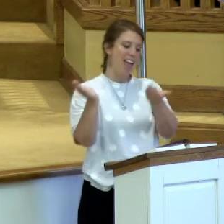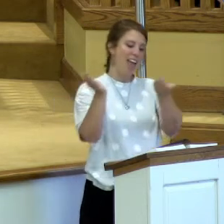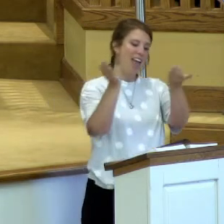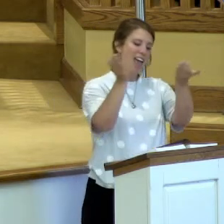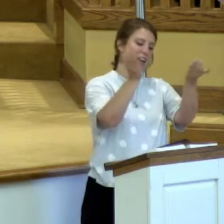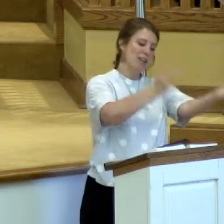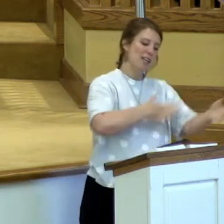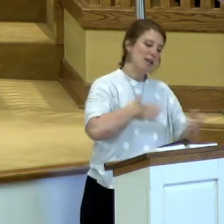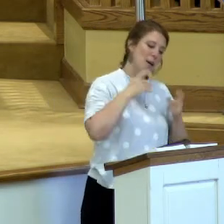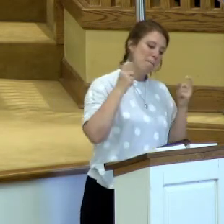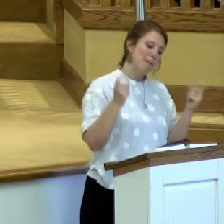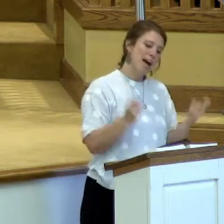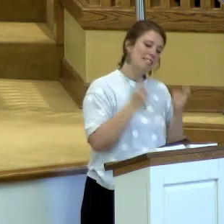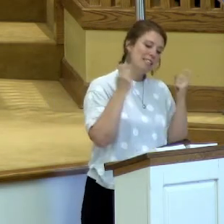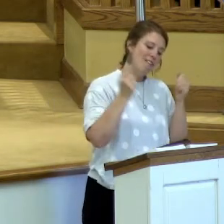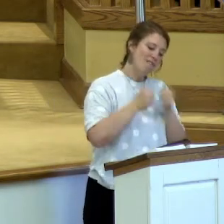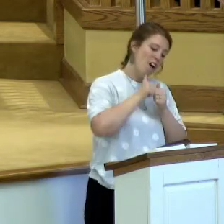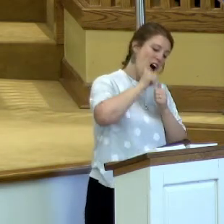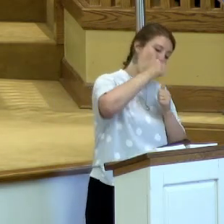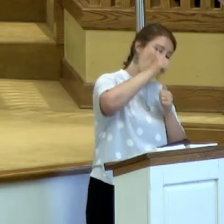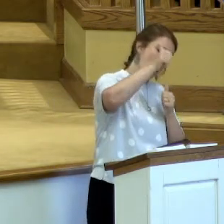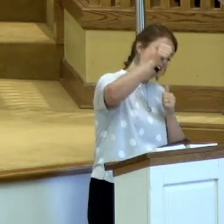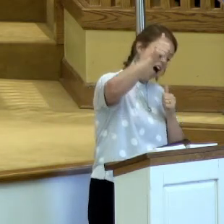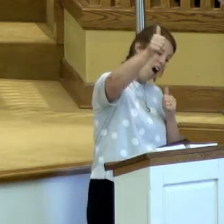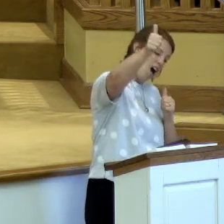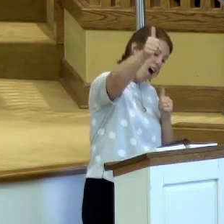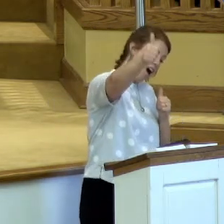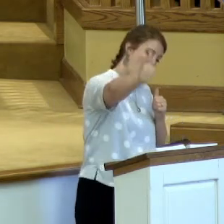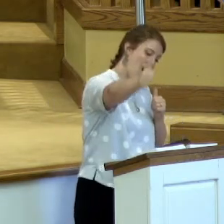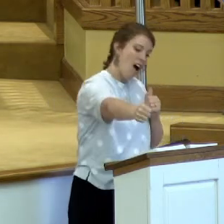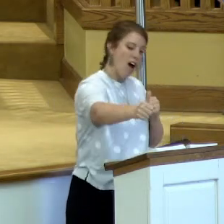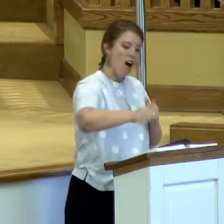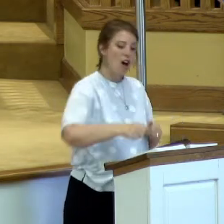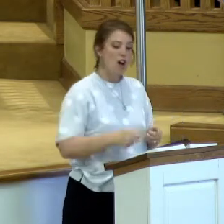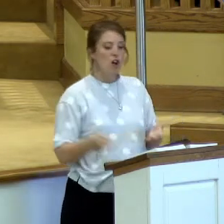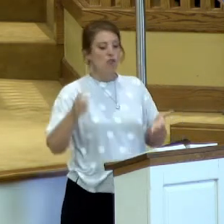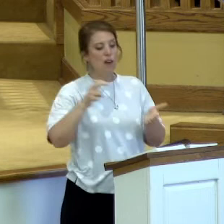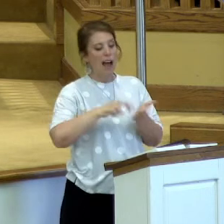he carried my sins far away.